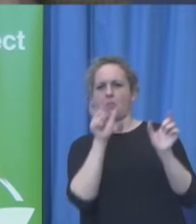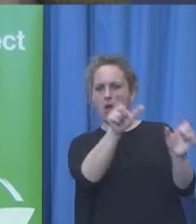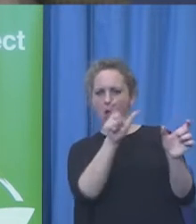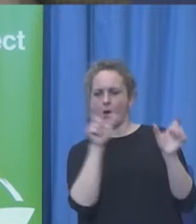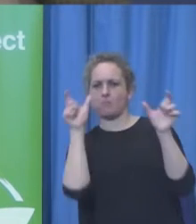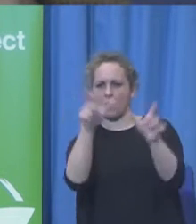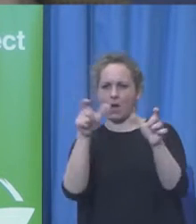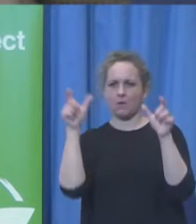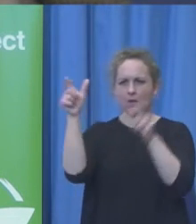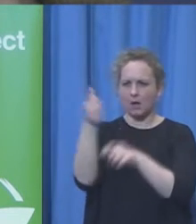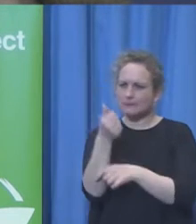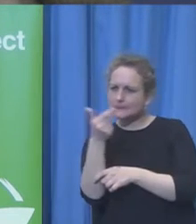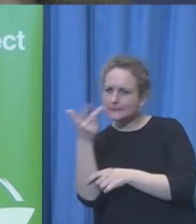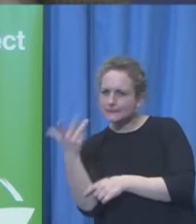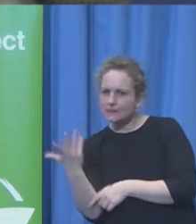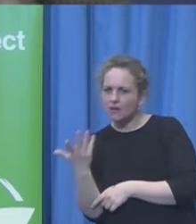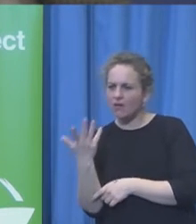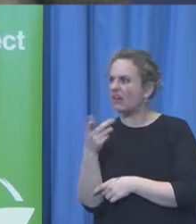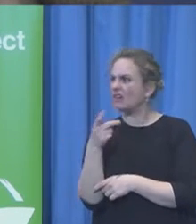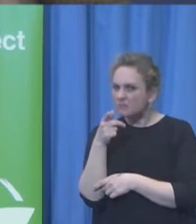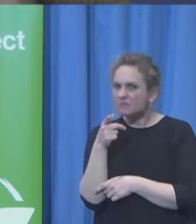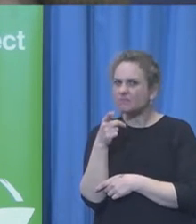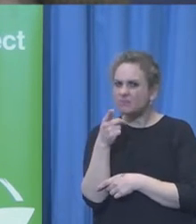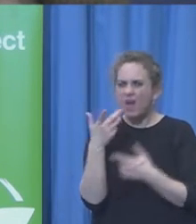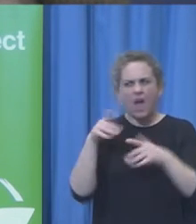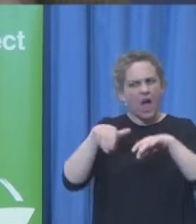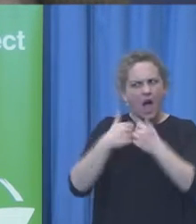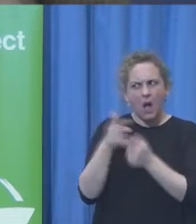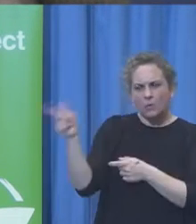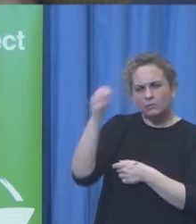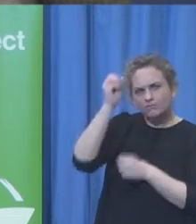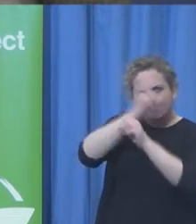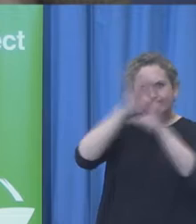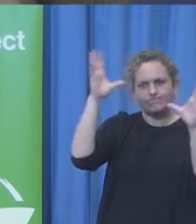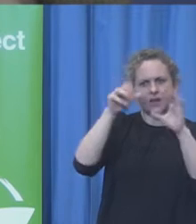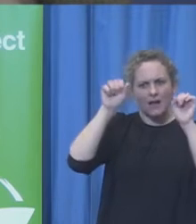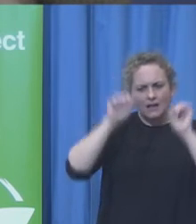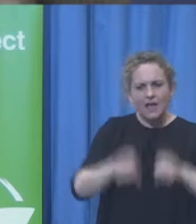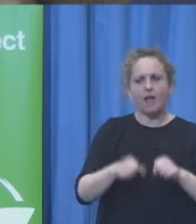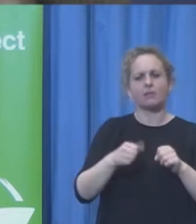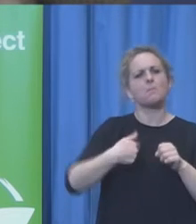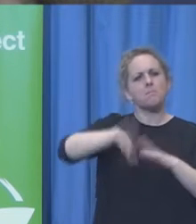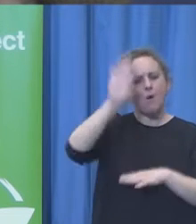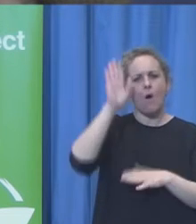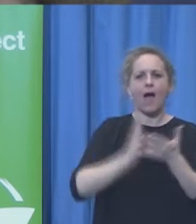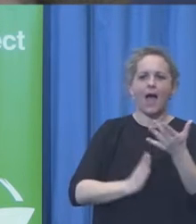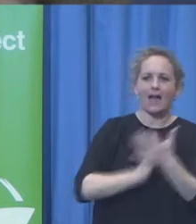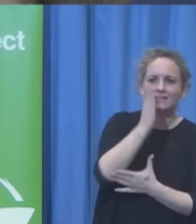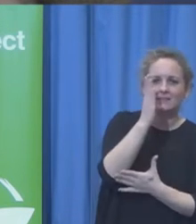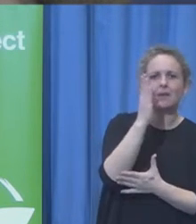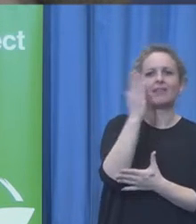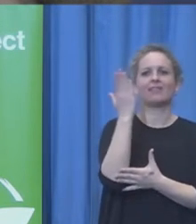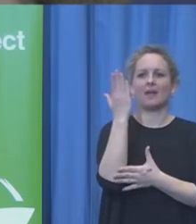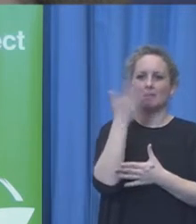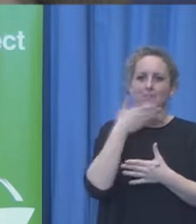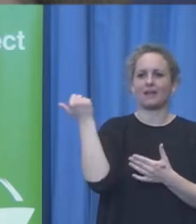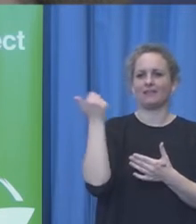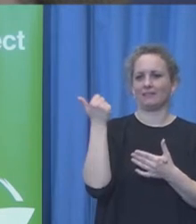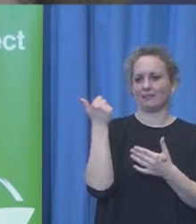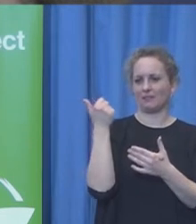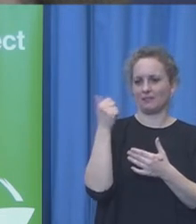situation? Because we really need a strong Accessibility Act. Accessibility is essential when we want